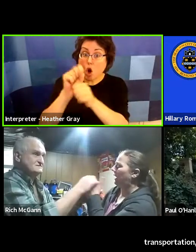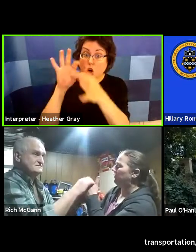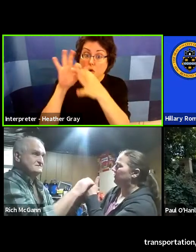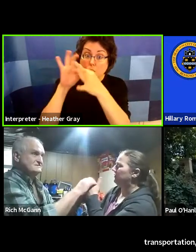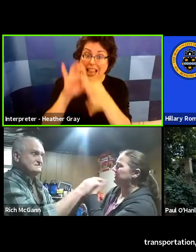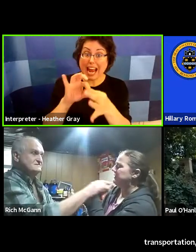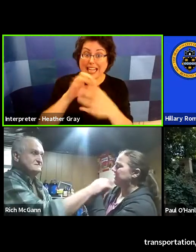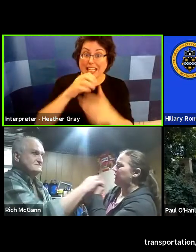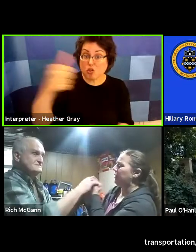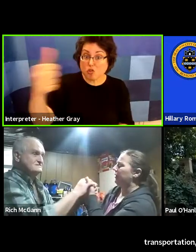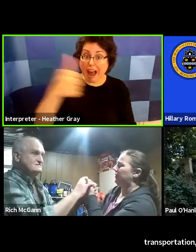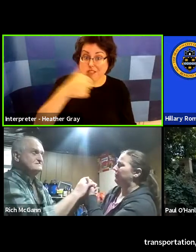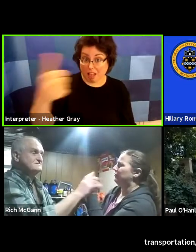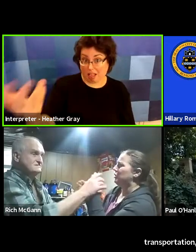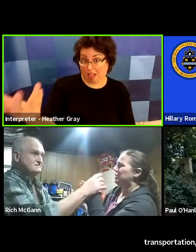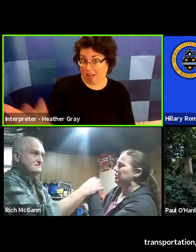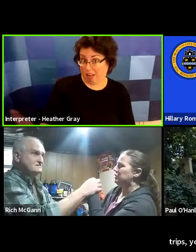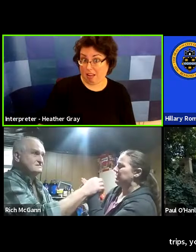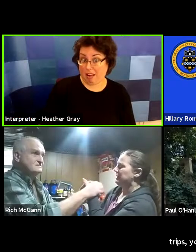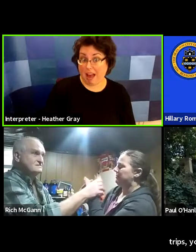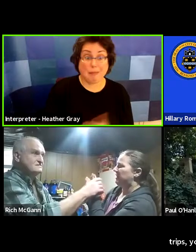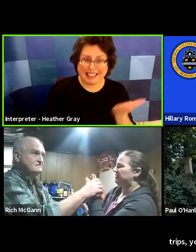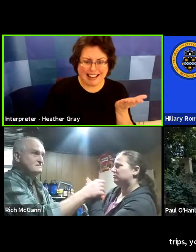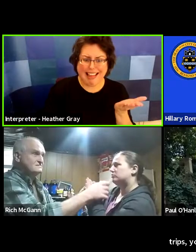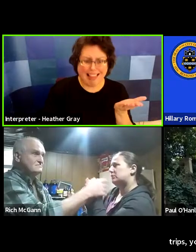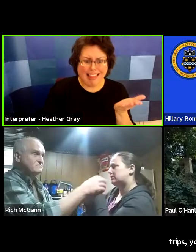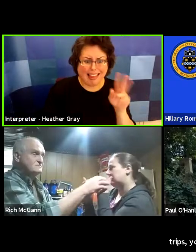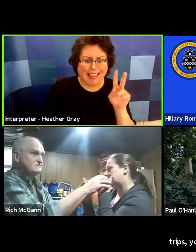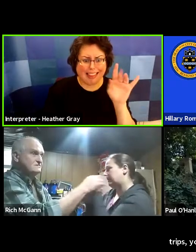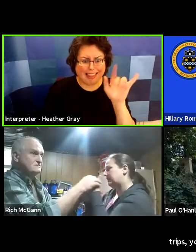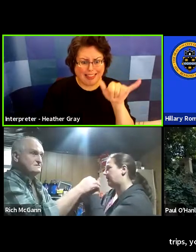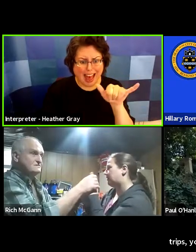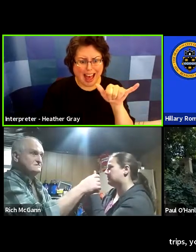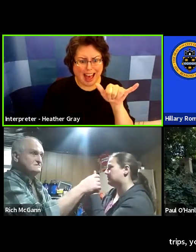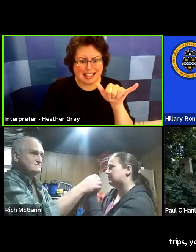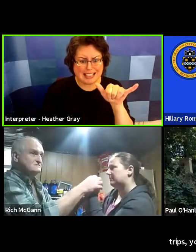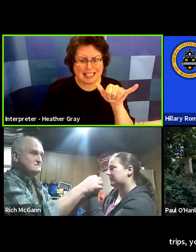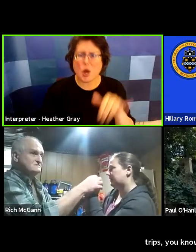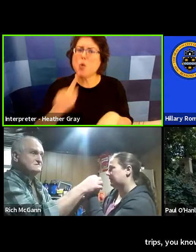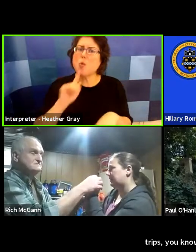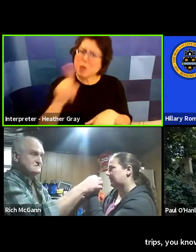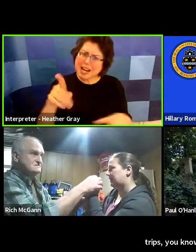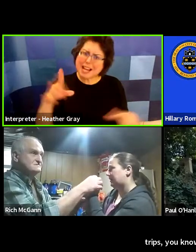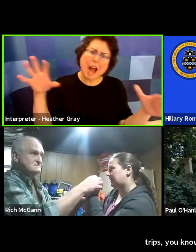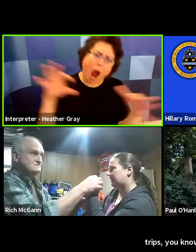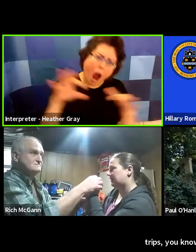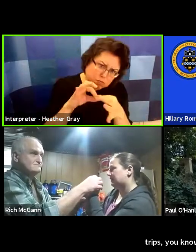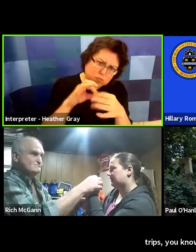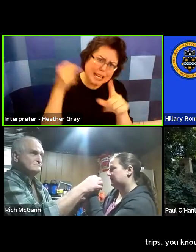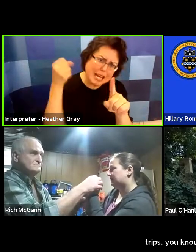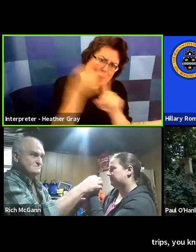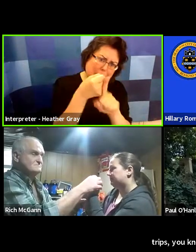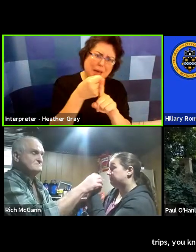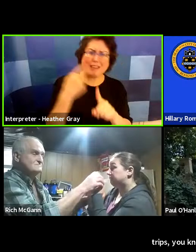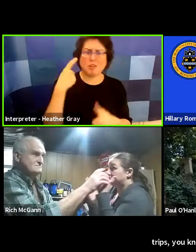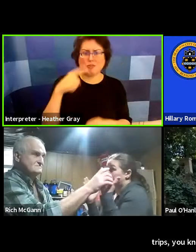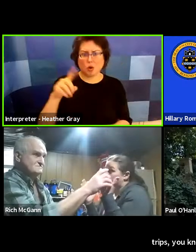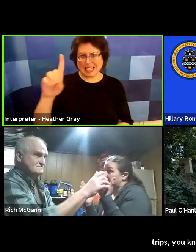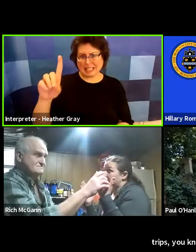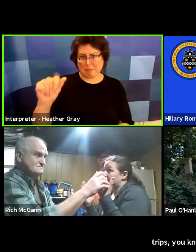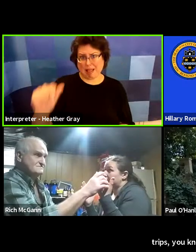because it has such a big disability kind of impact. So